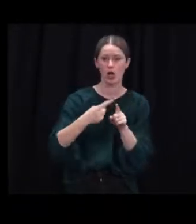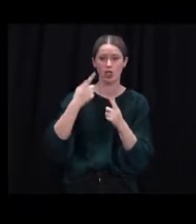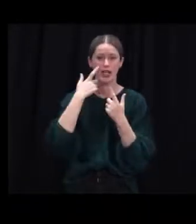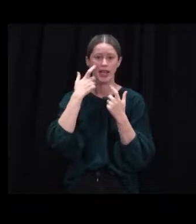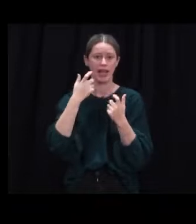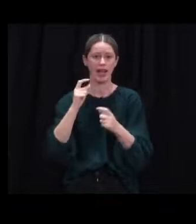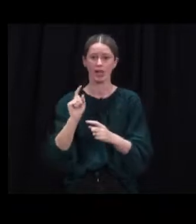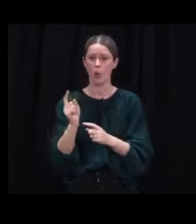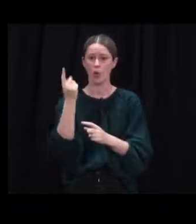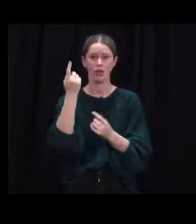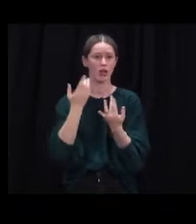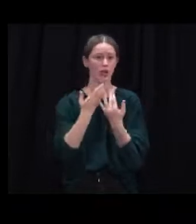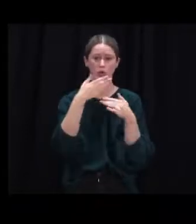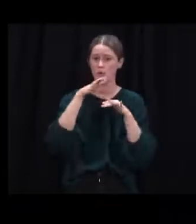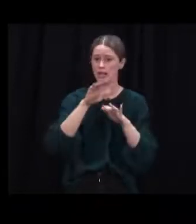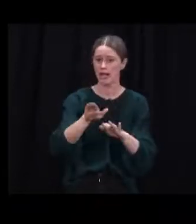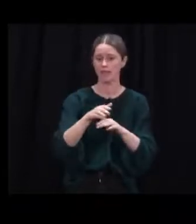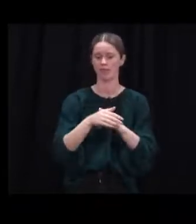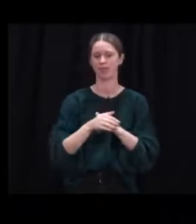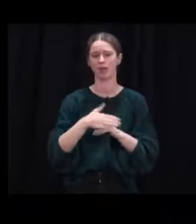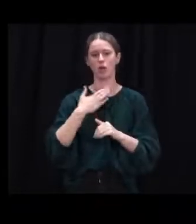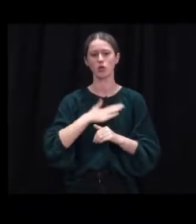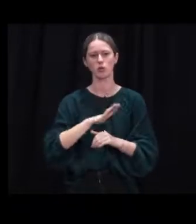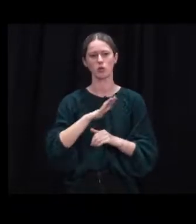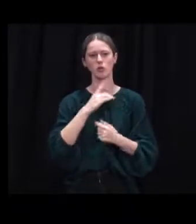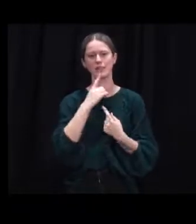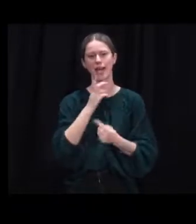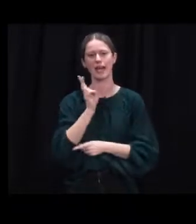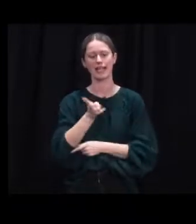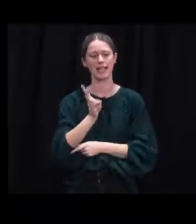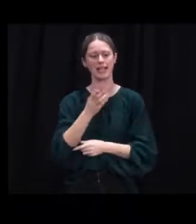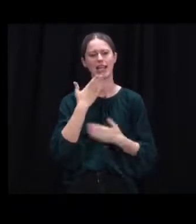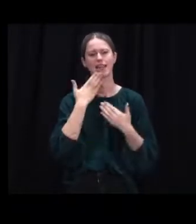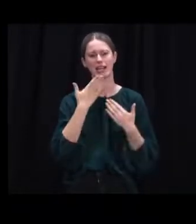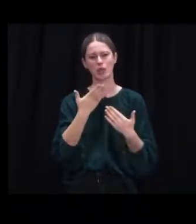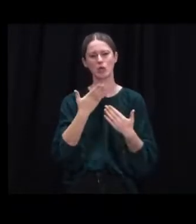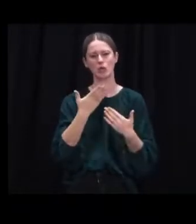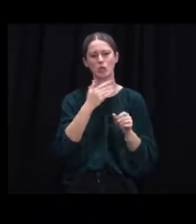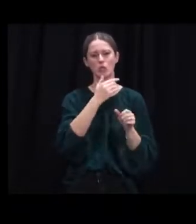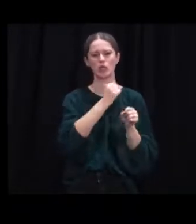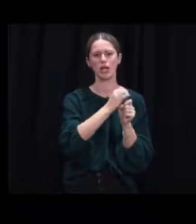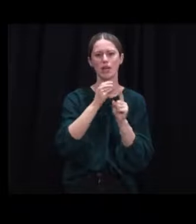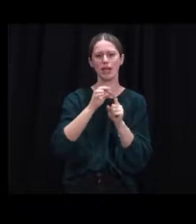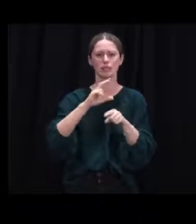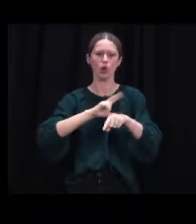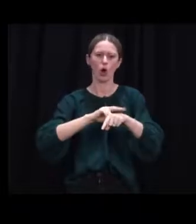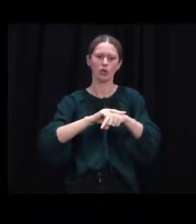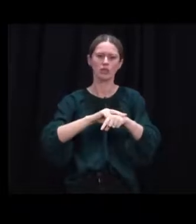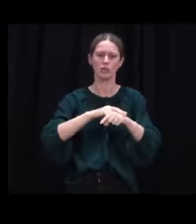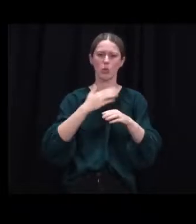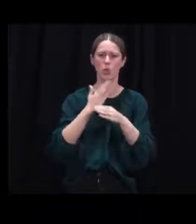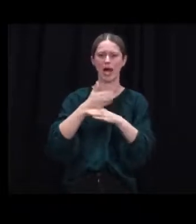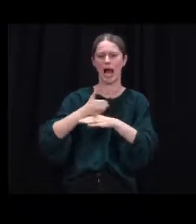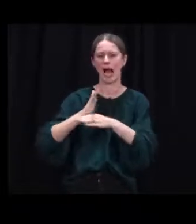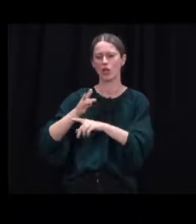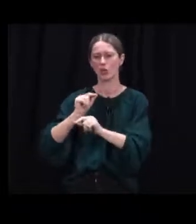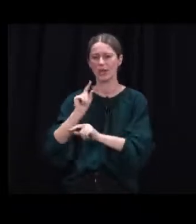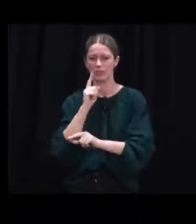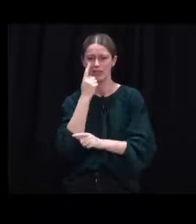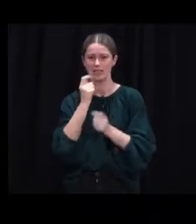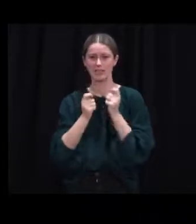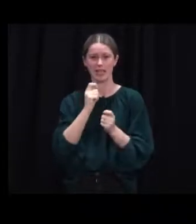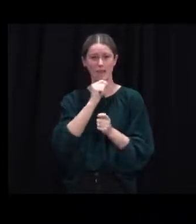community. Testing, of course, continues across our general practices and urgent care clinics in Auckland and around the Motu, and I do want to shout